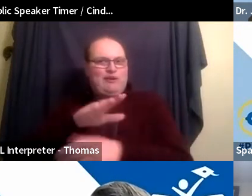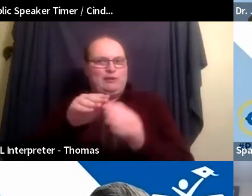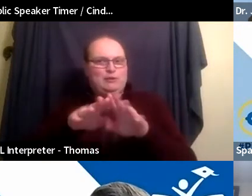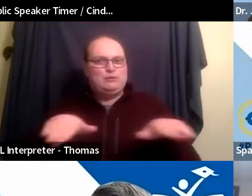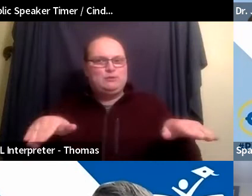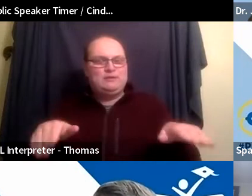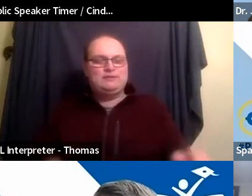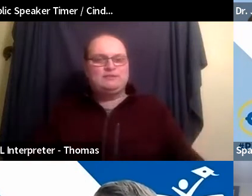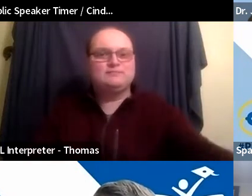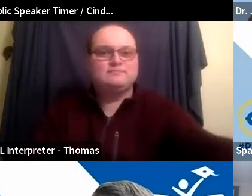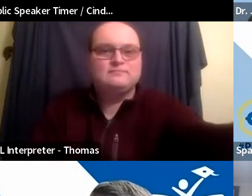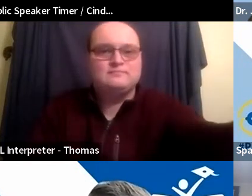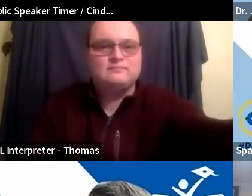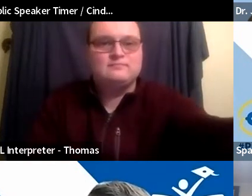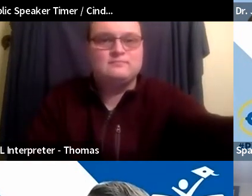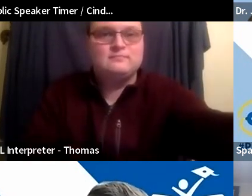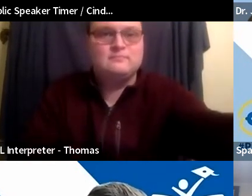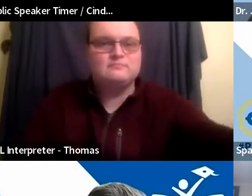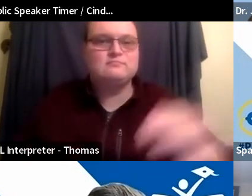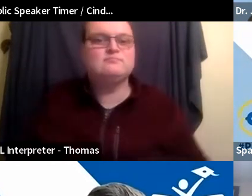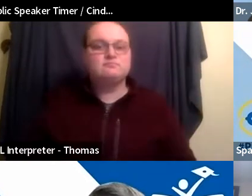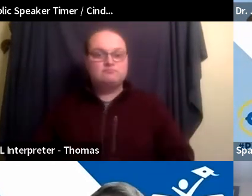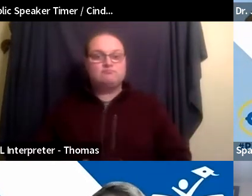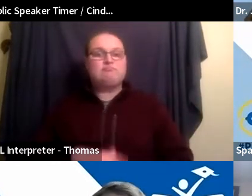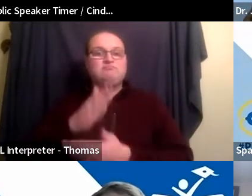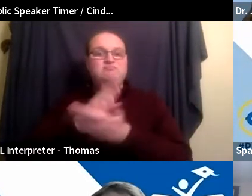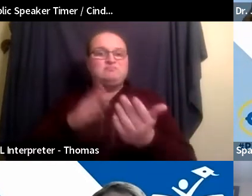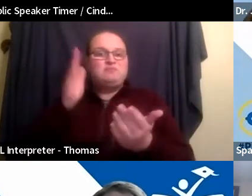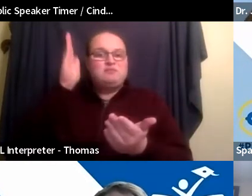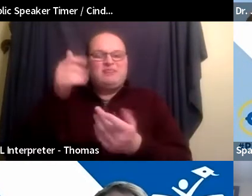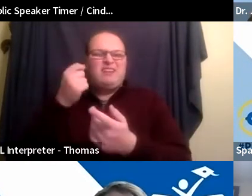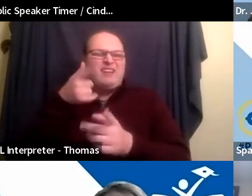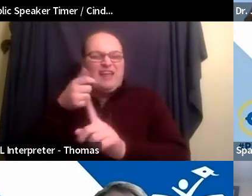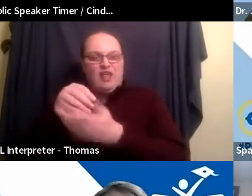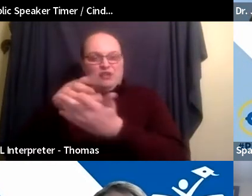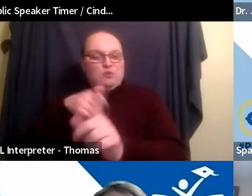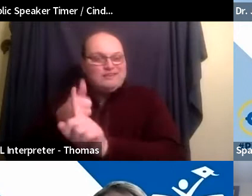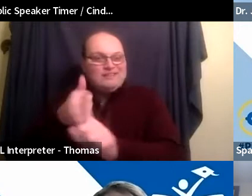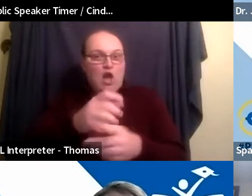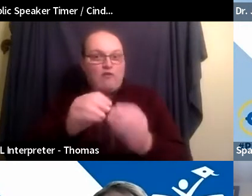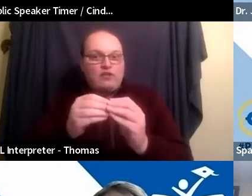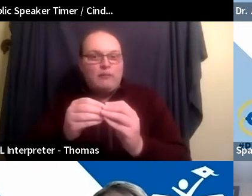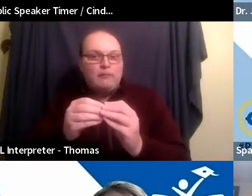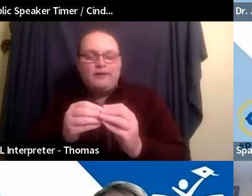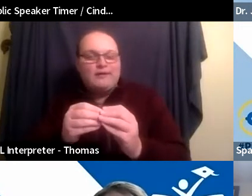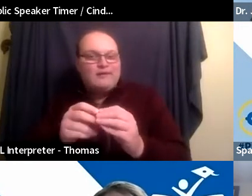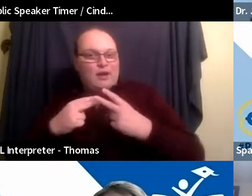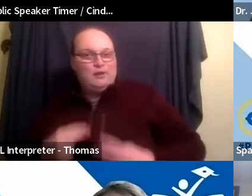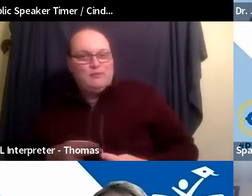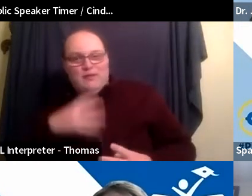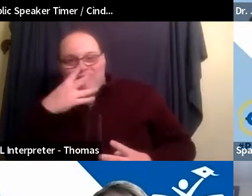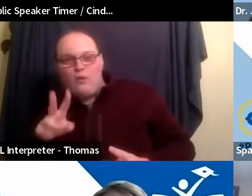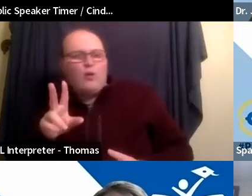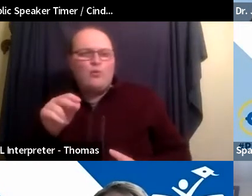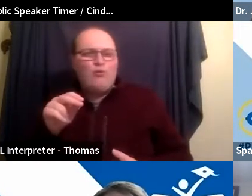I know that some of the speakers have even said, yes, you know, students are not numbers. My children are not numbers. My children have made friends